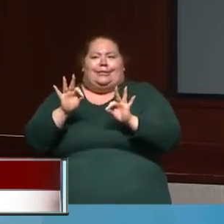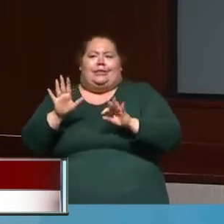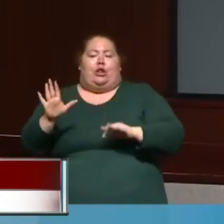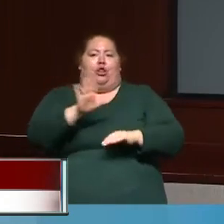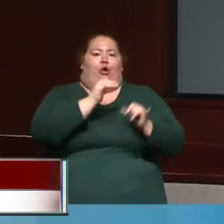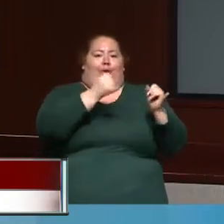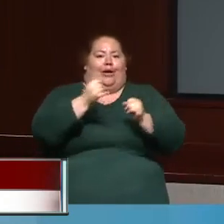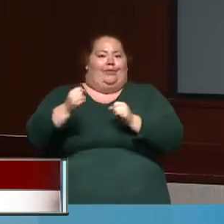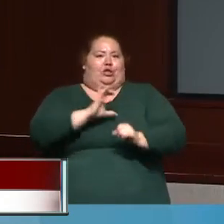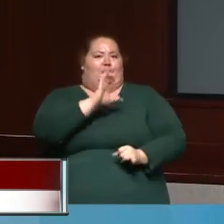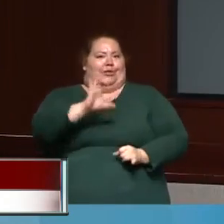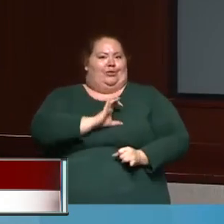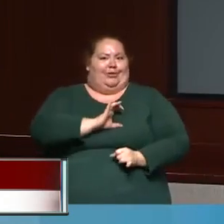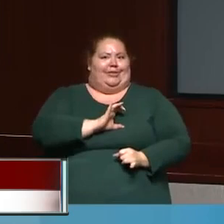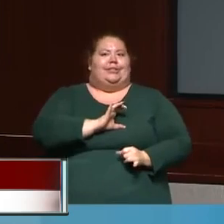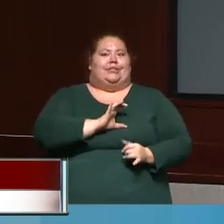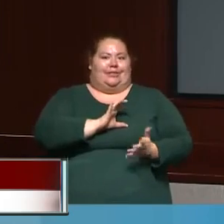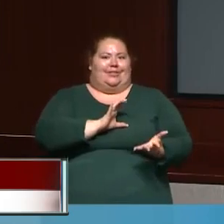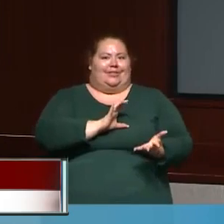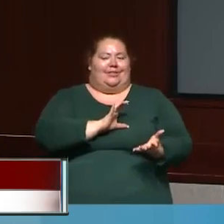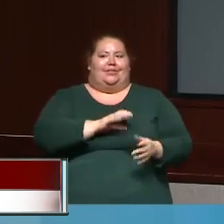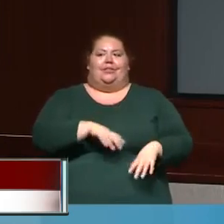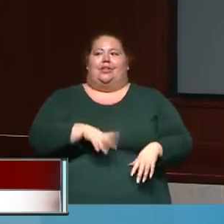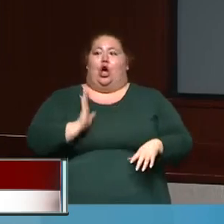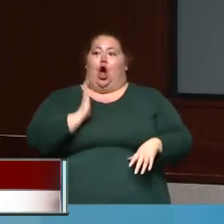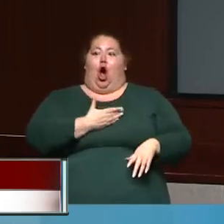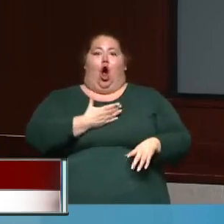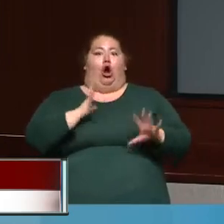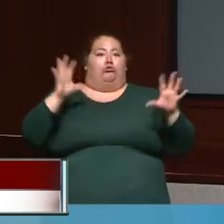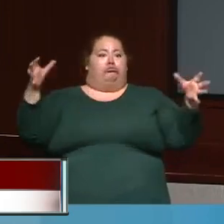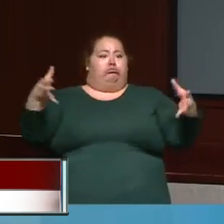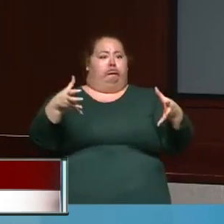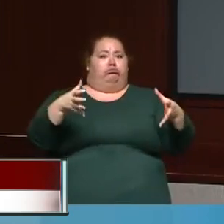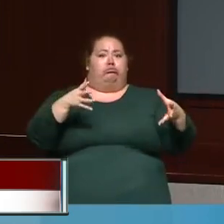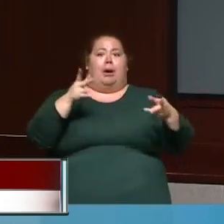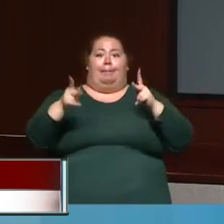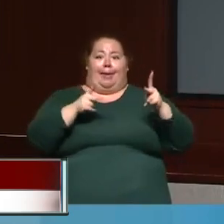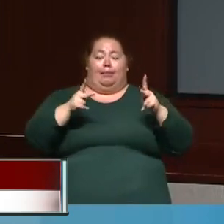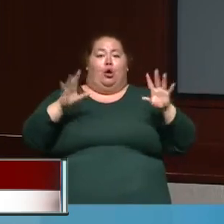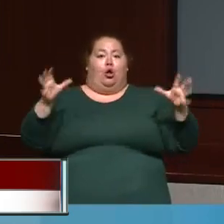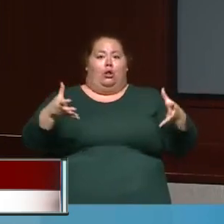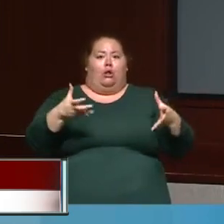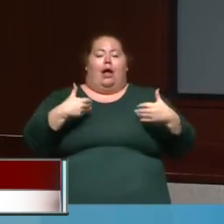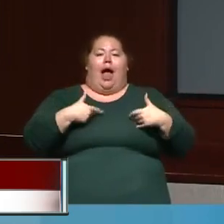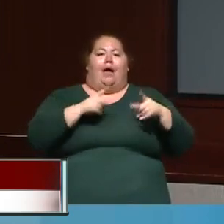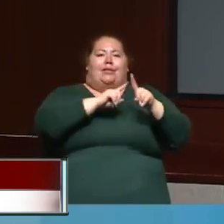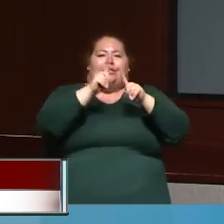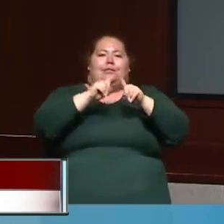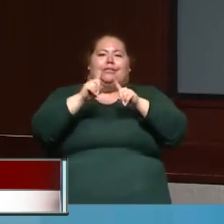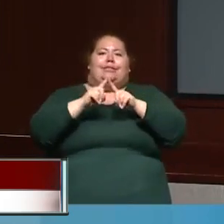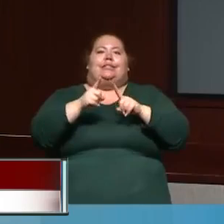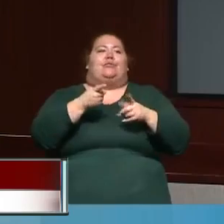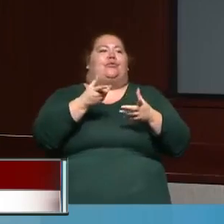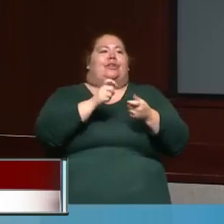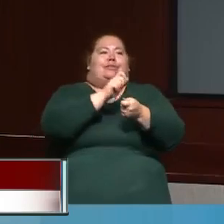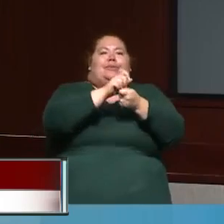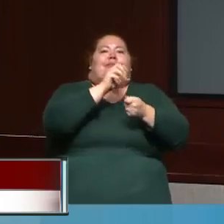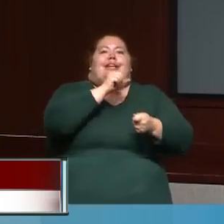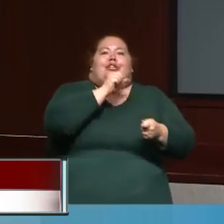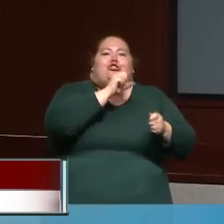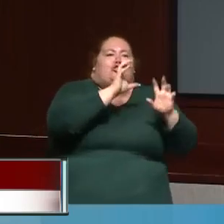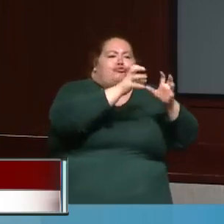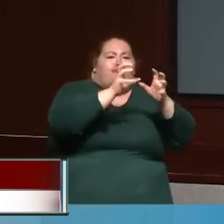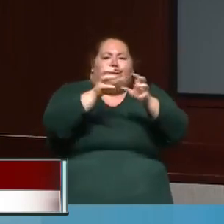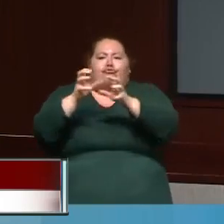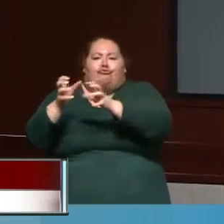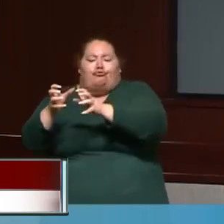our population, there are a certain number of people who are in a certain age group. And so if that is a larger age group, it